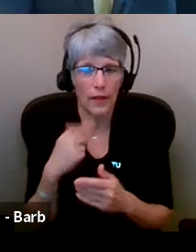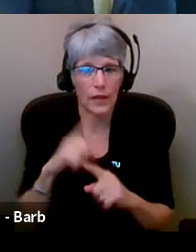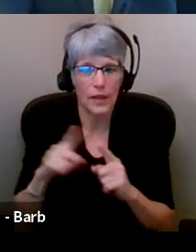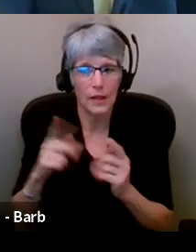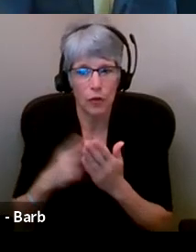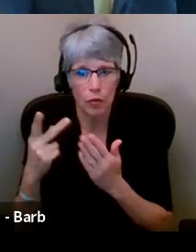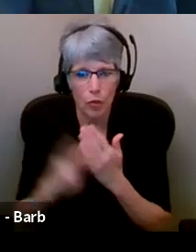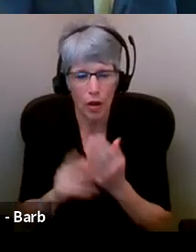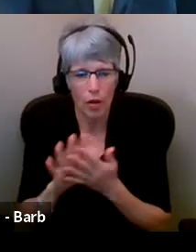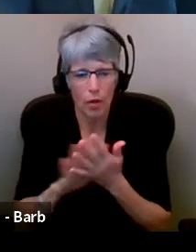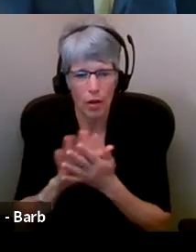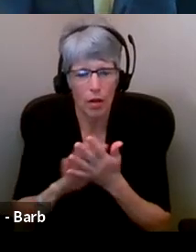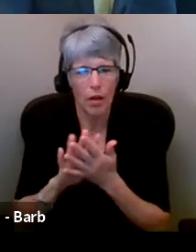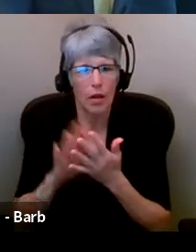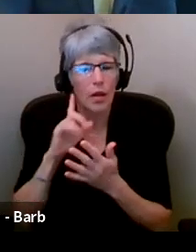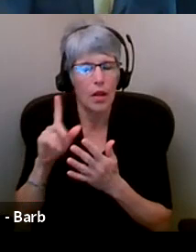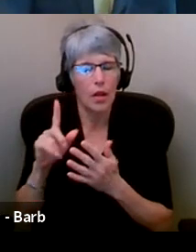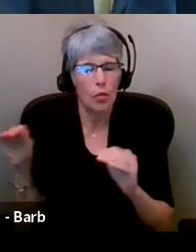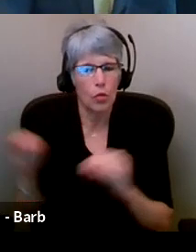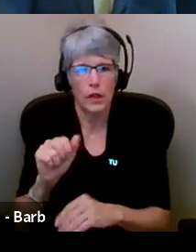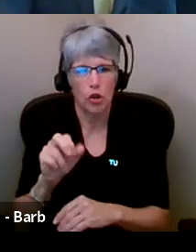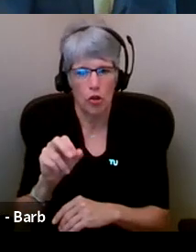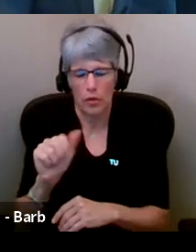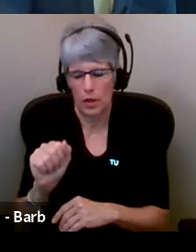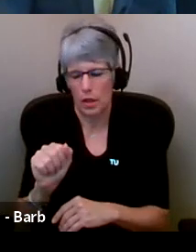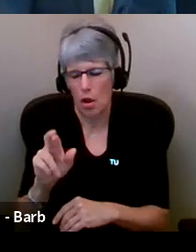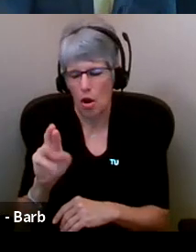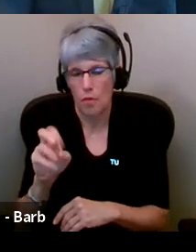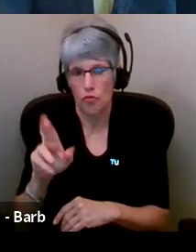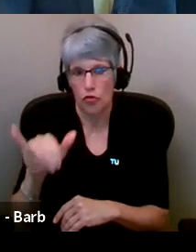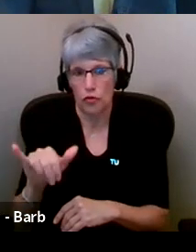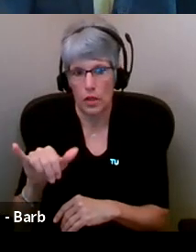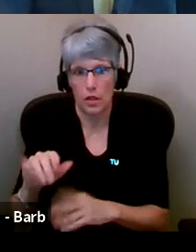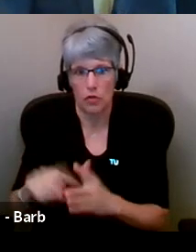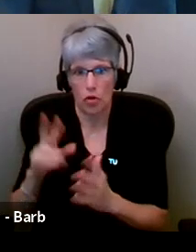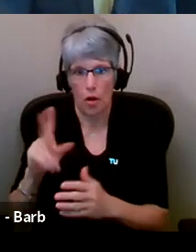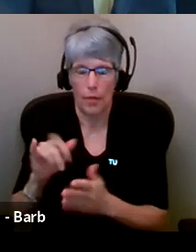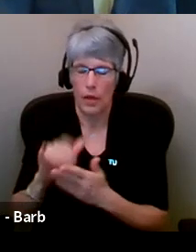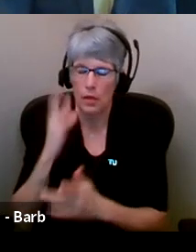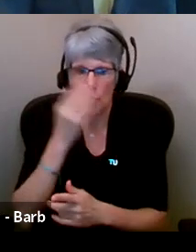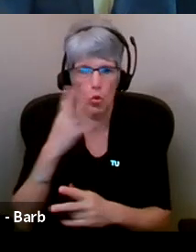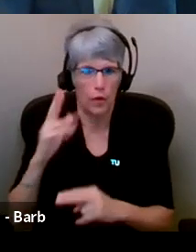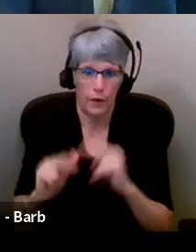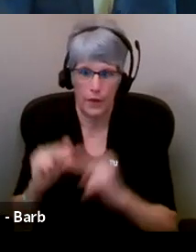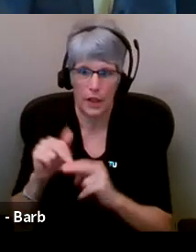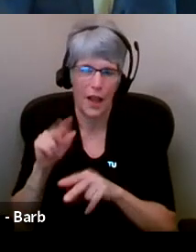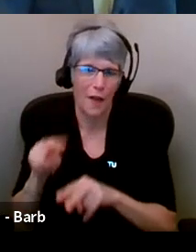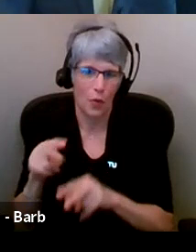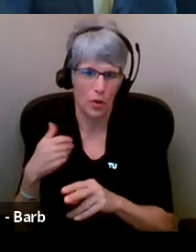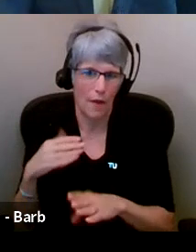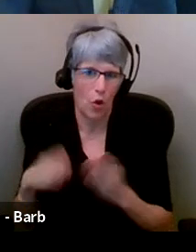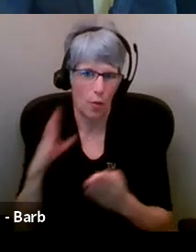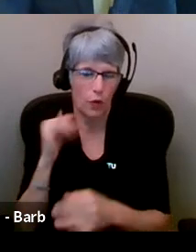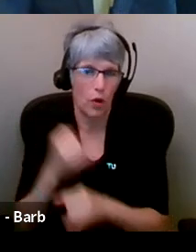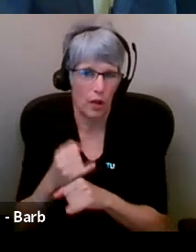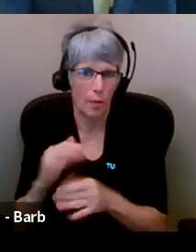401, entrepreneurial program moving into the Armory startup. And that is a very beautiful facility, and I look forward to having it open to the campus